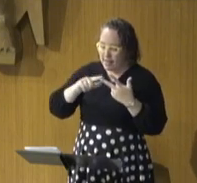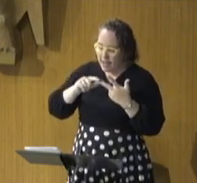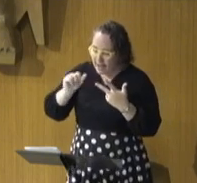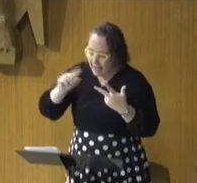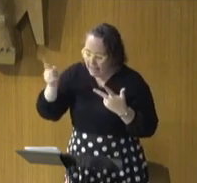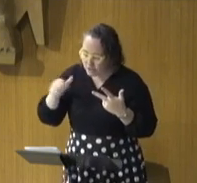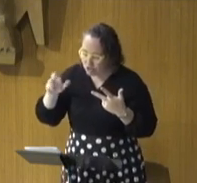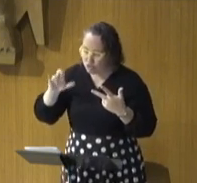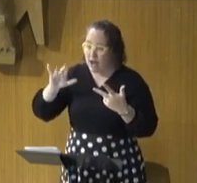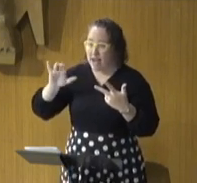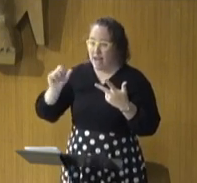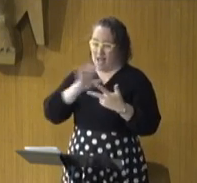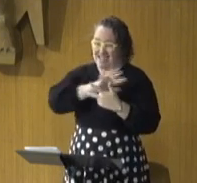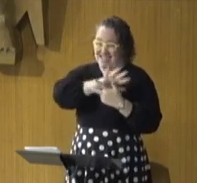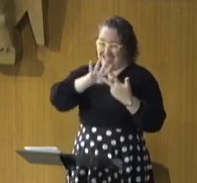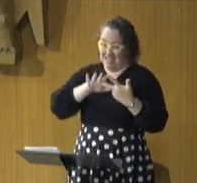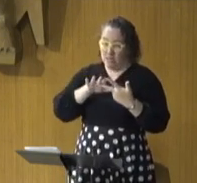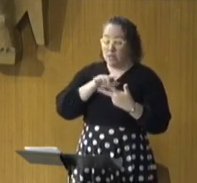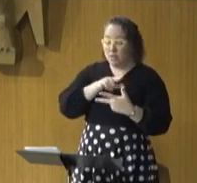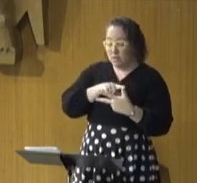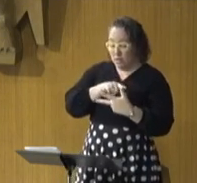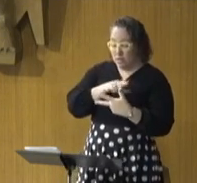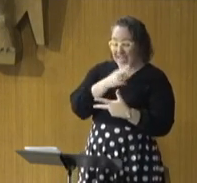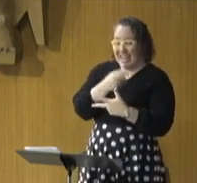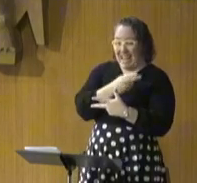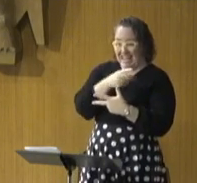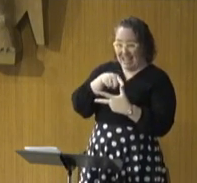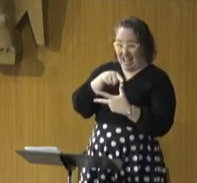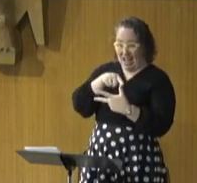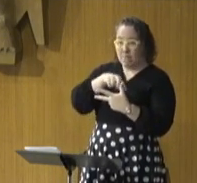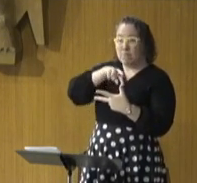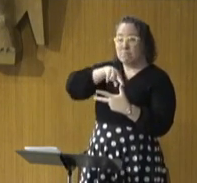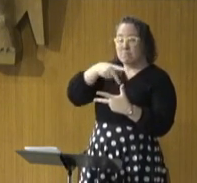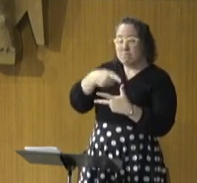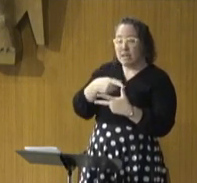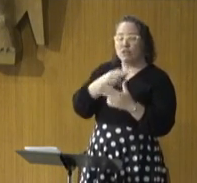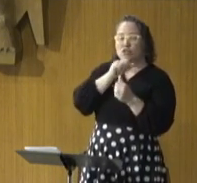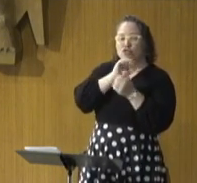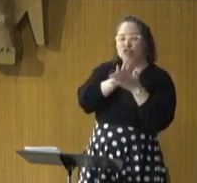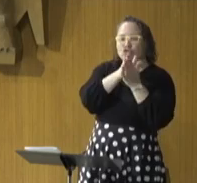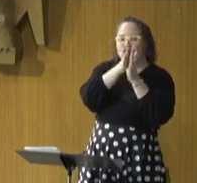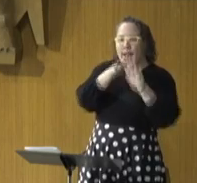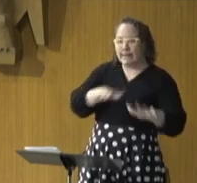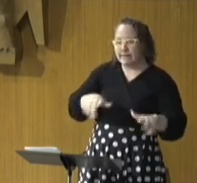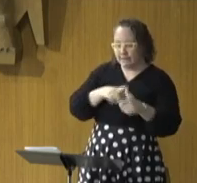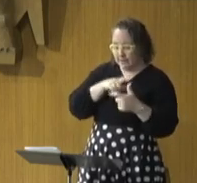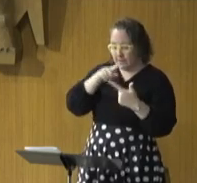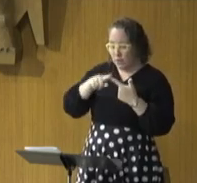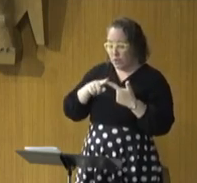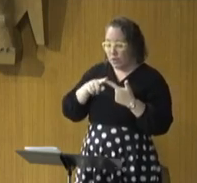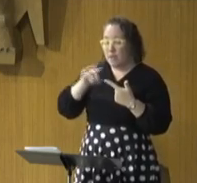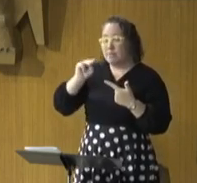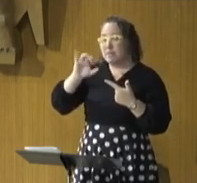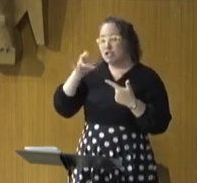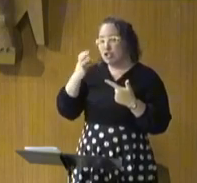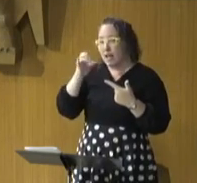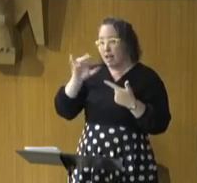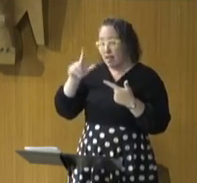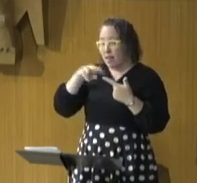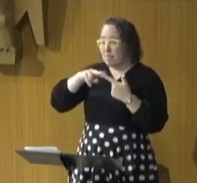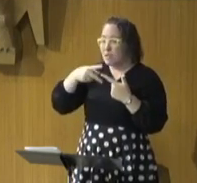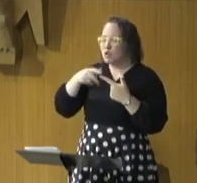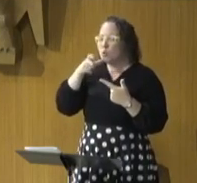In Hebrew, Hananiah means God is gracious. Mishael means who is like God, and